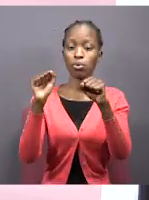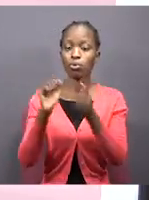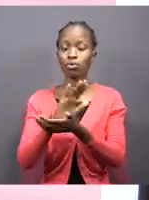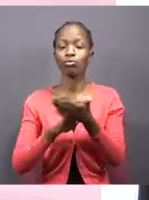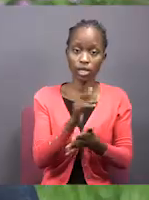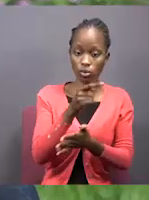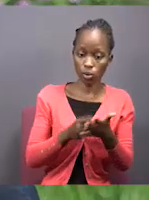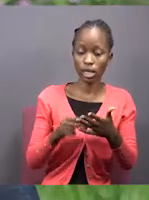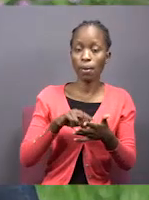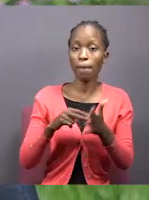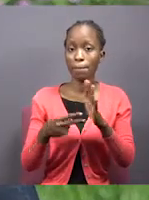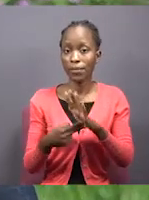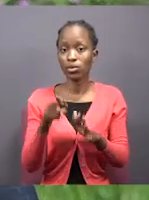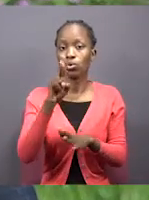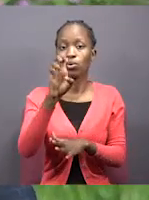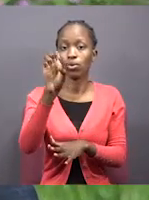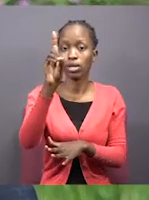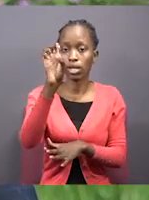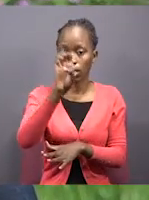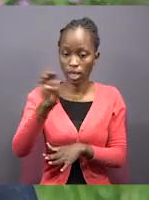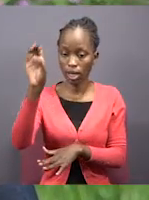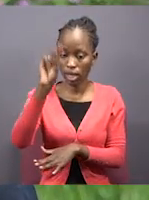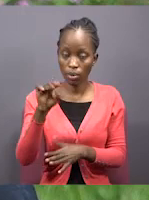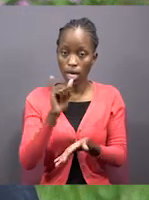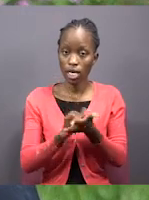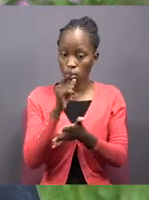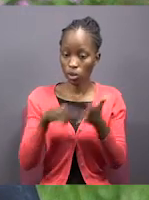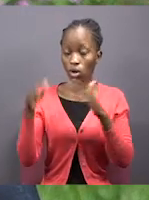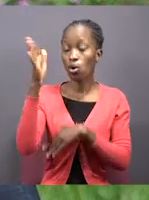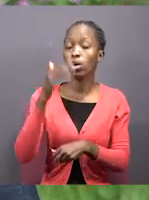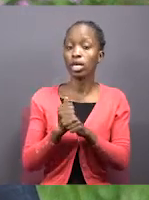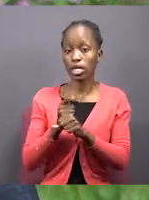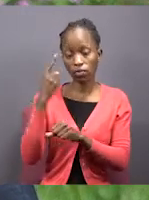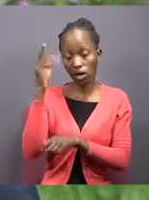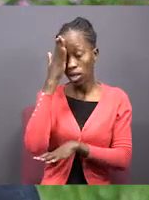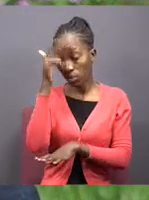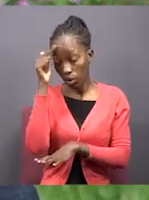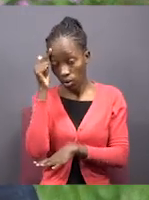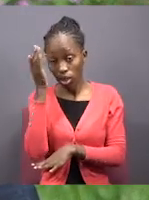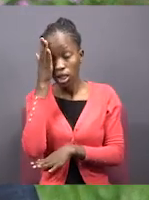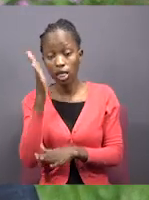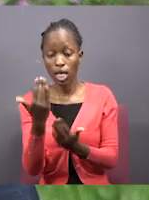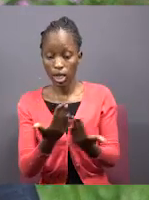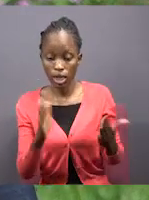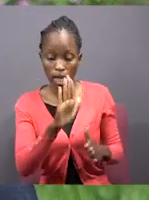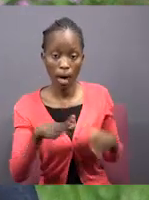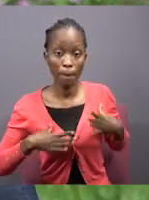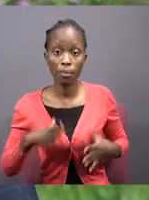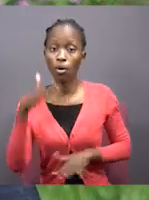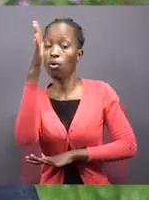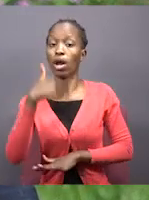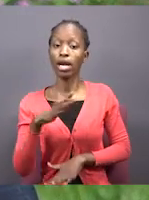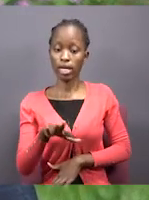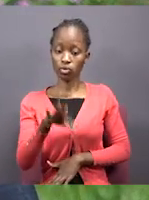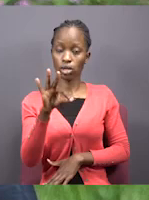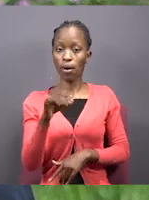be forgiven. And that is what God did for Israel. Because they were his children, his people that he had chosen, but then